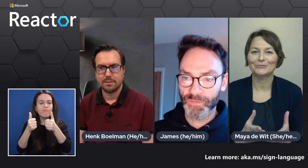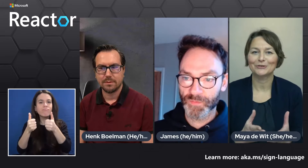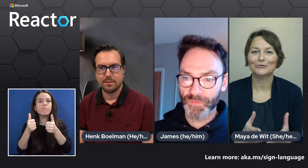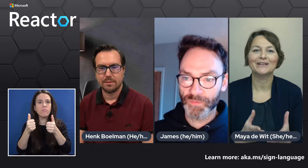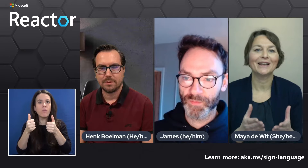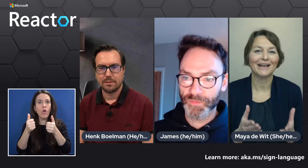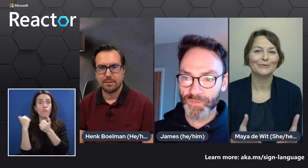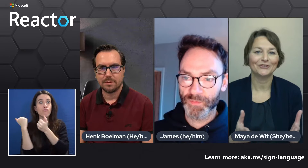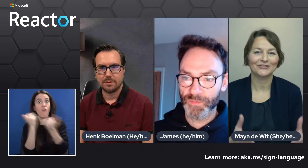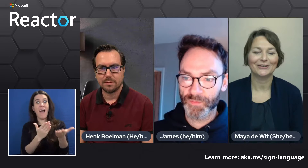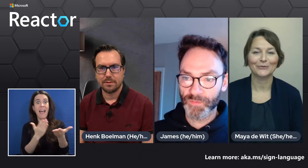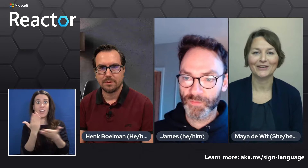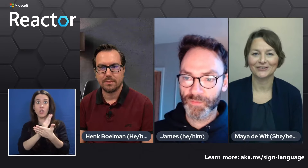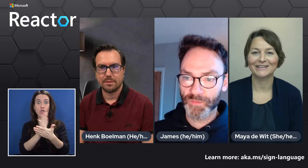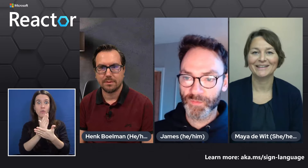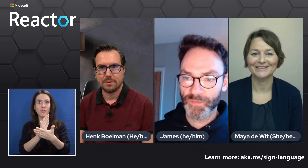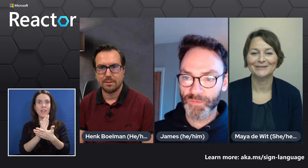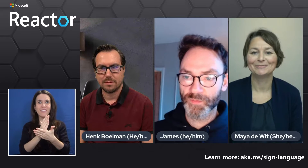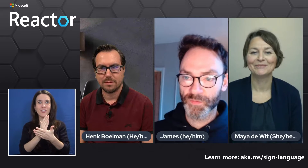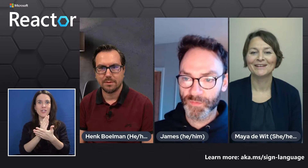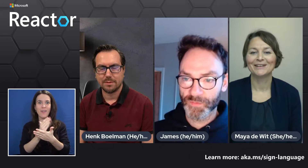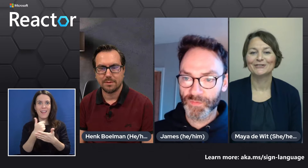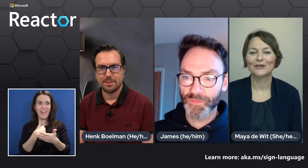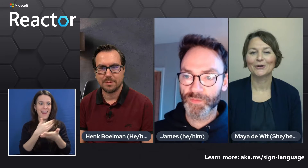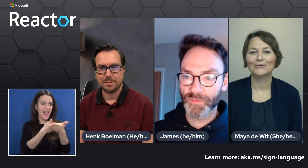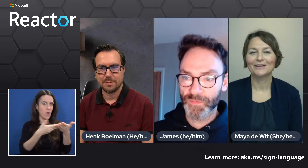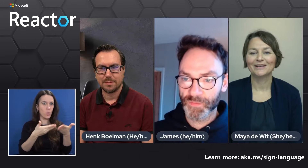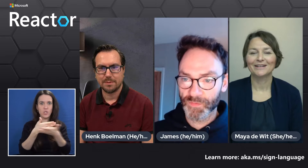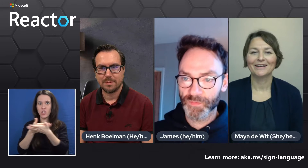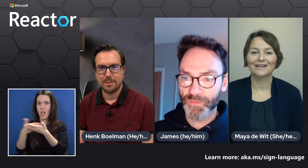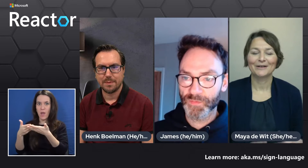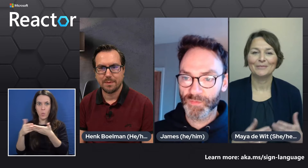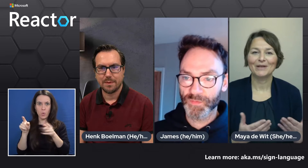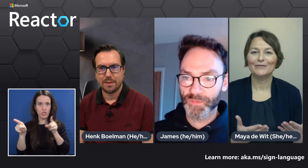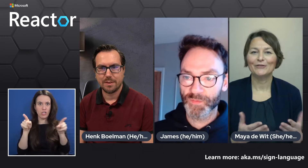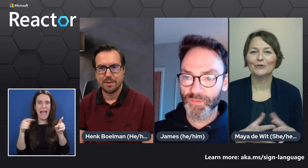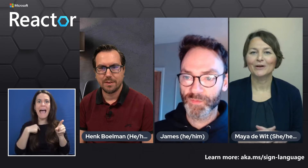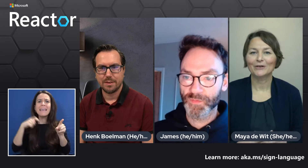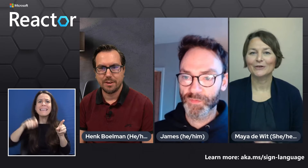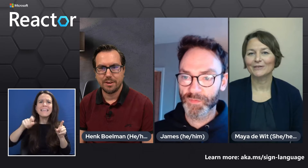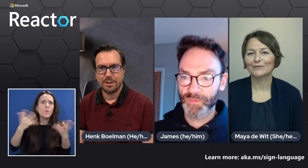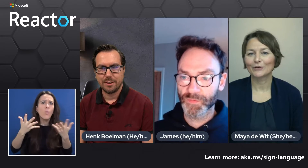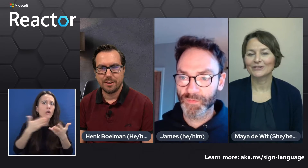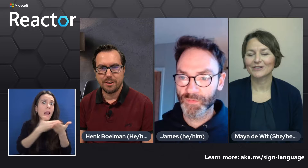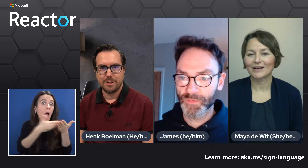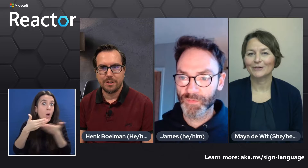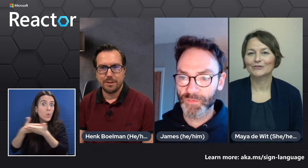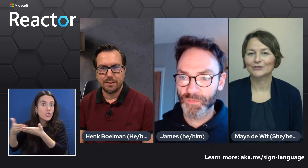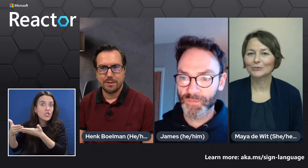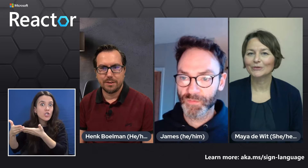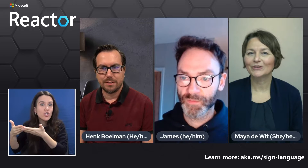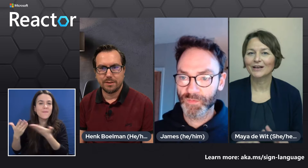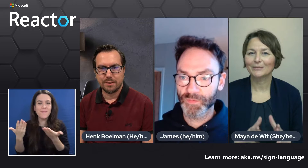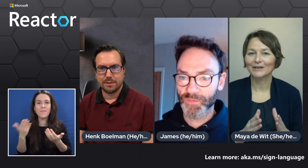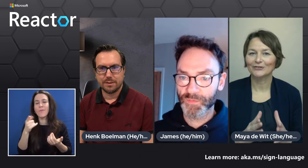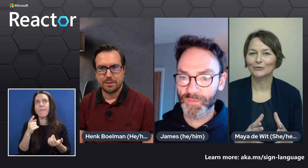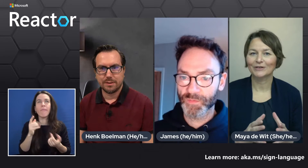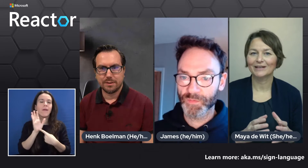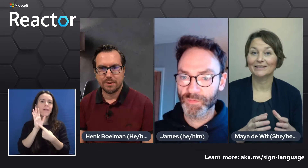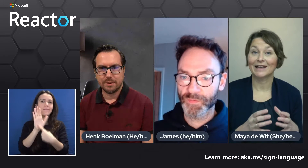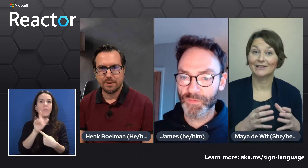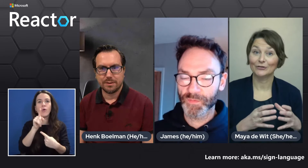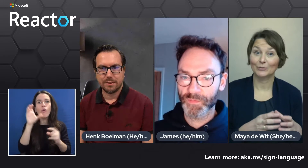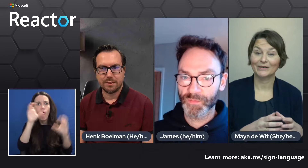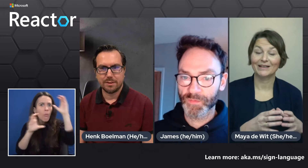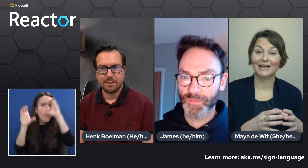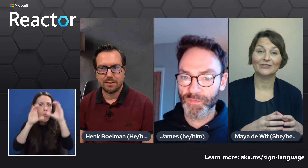interpretation between the languages that you actually need. So if you are looking for a sign language interpreter, you got to make sure that